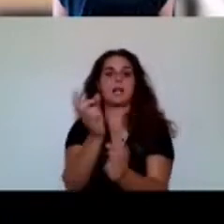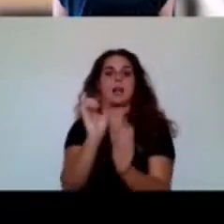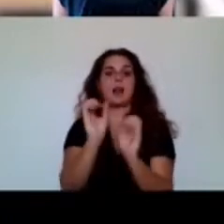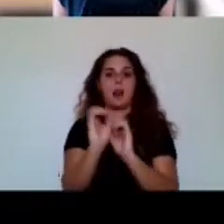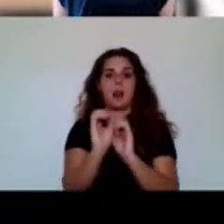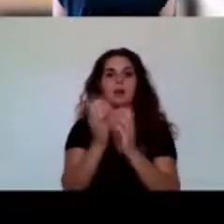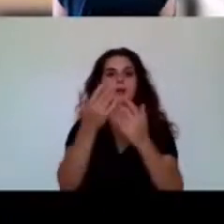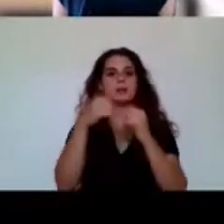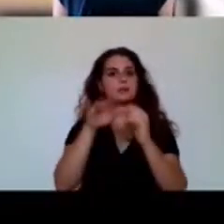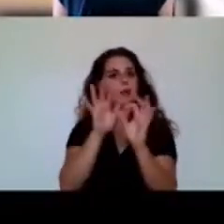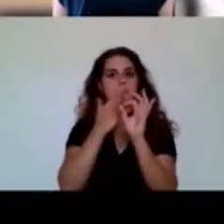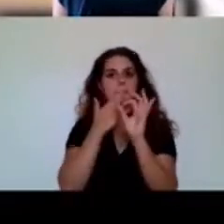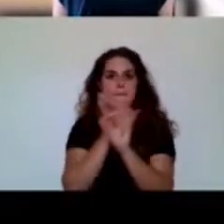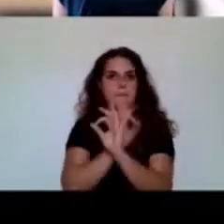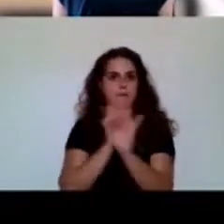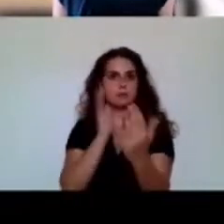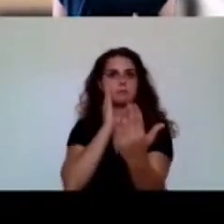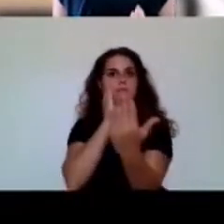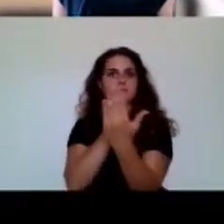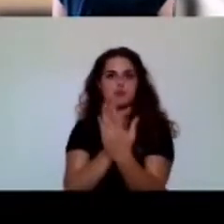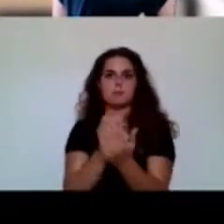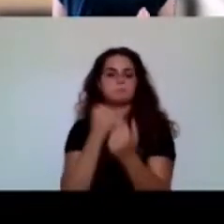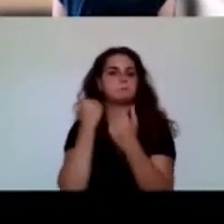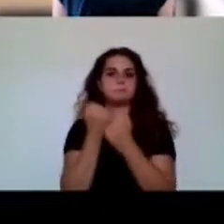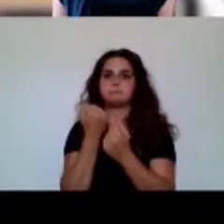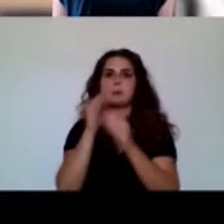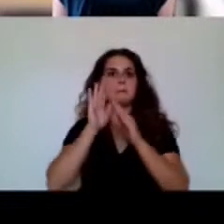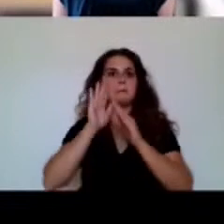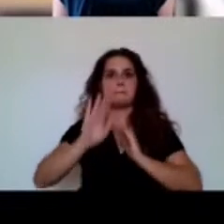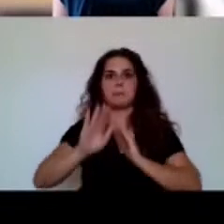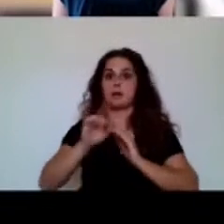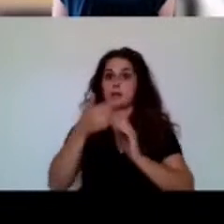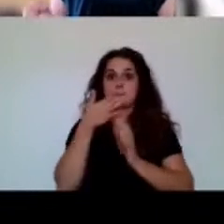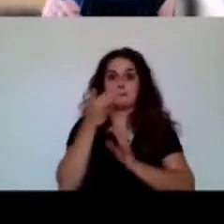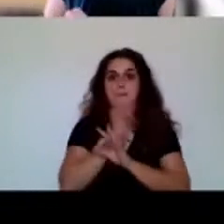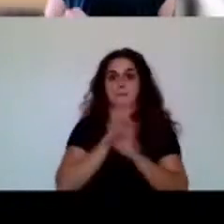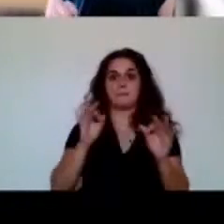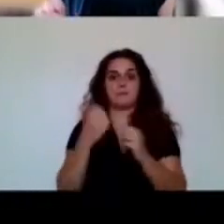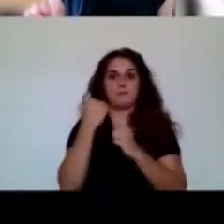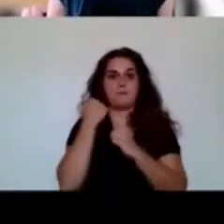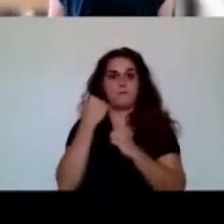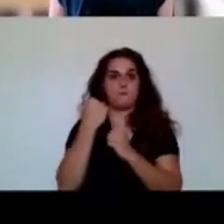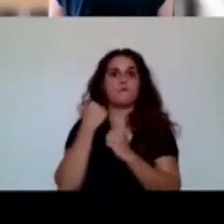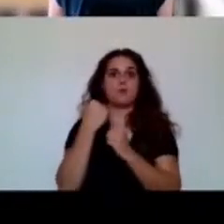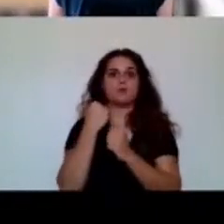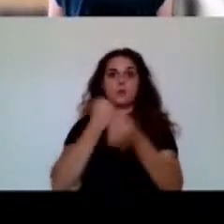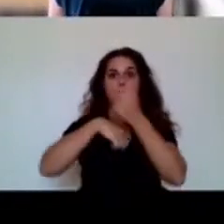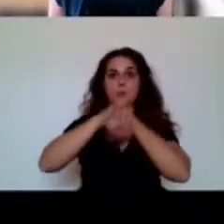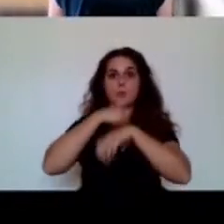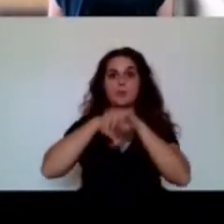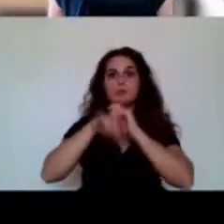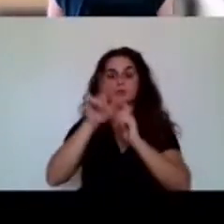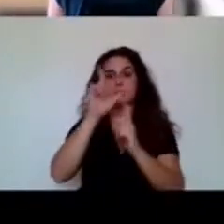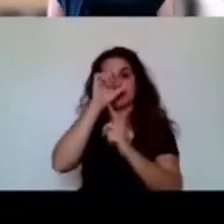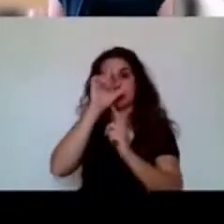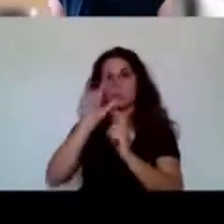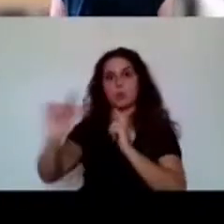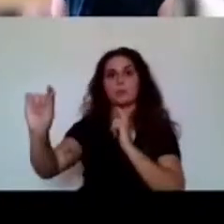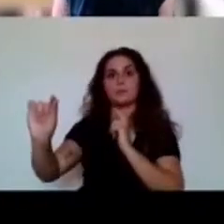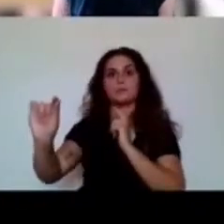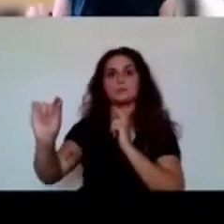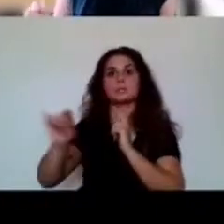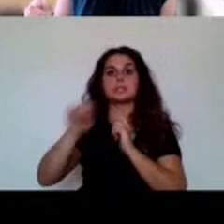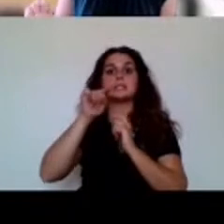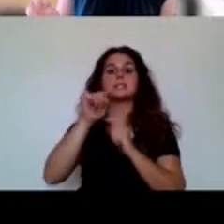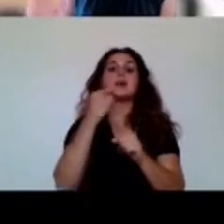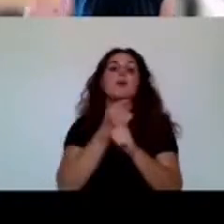target perfectly, they can't stop this powerful implicit learning from driving their movements away from the target. And this